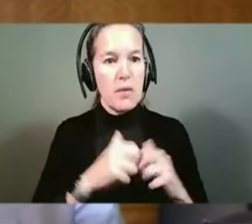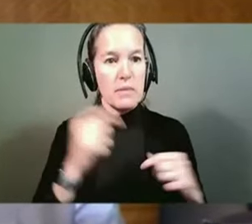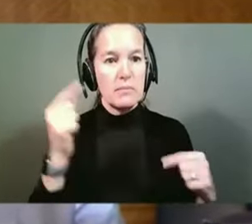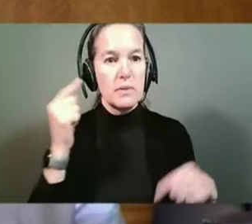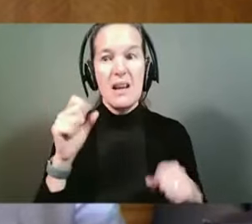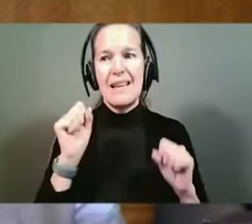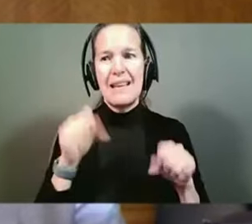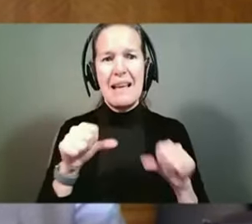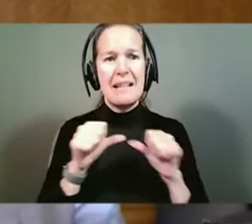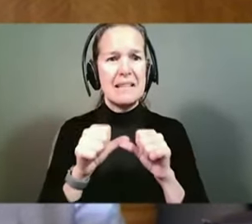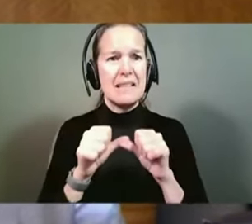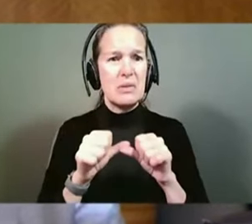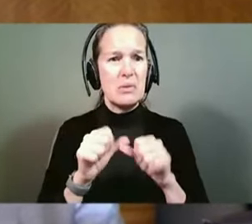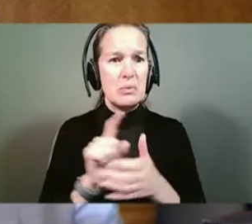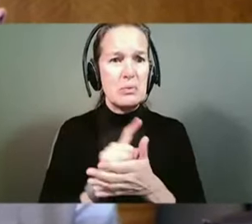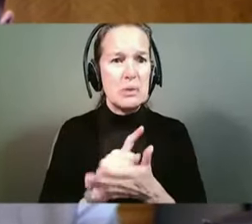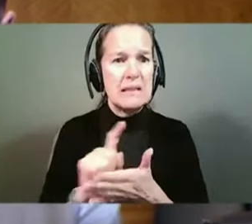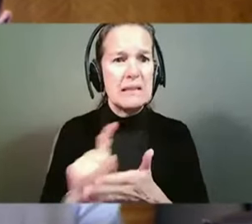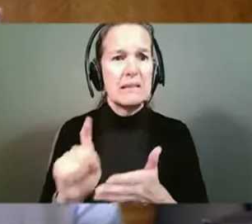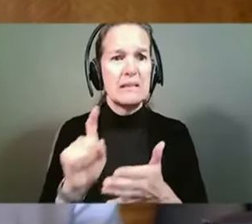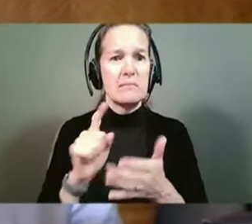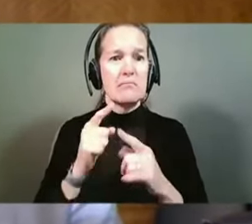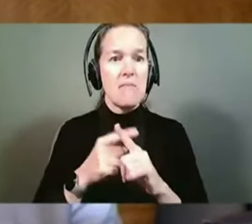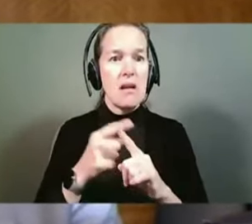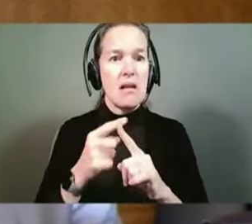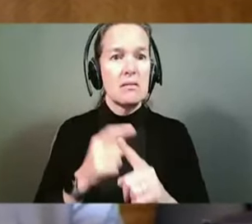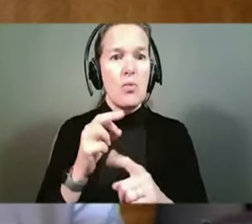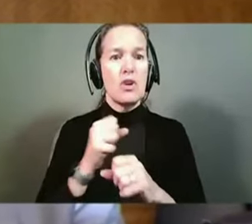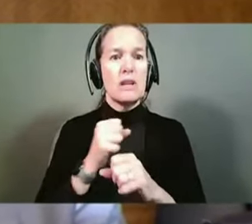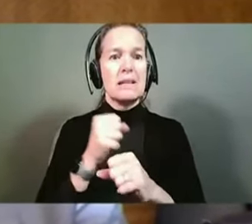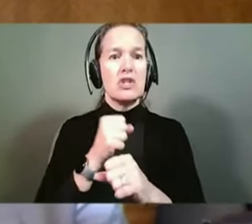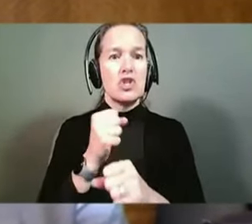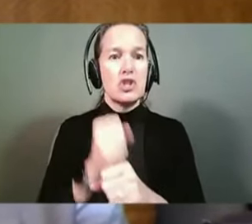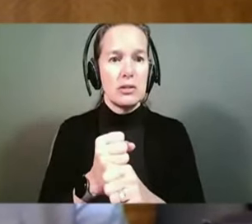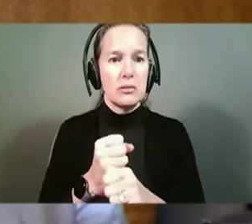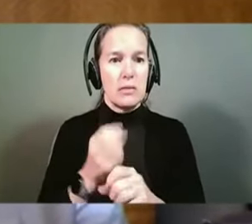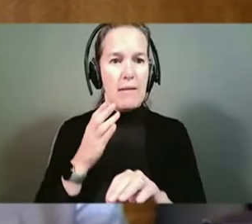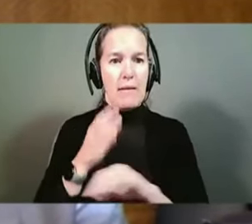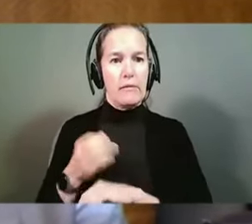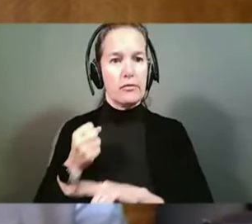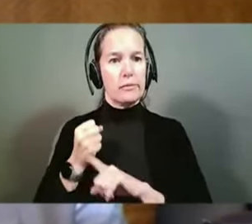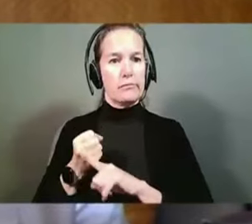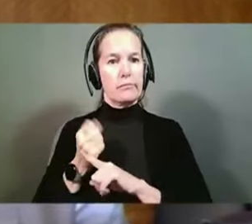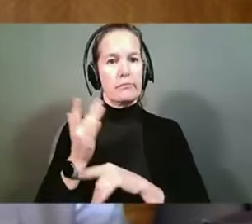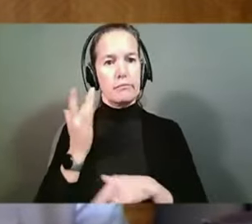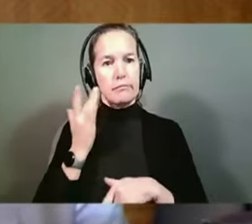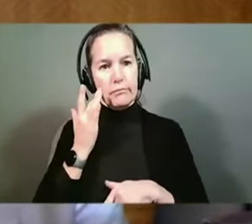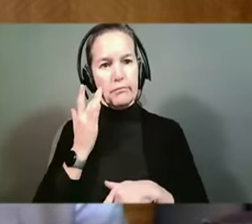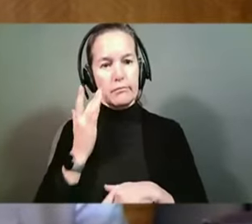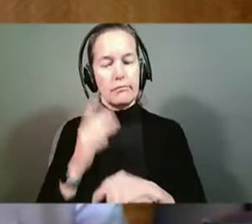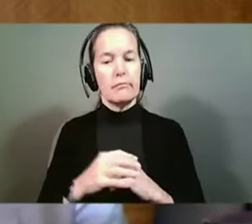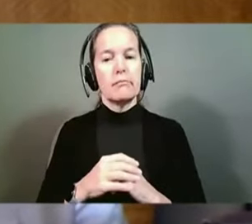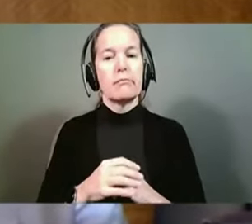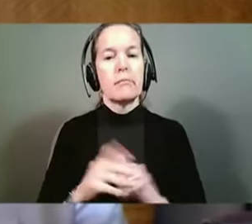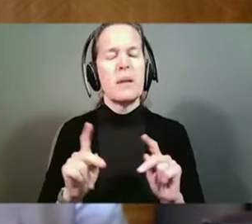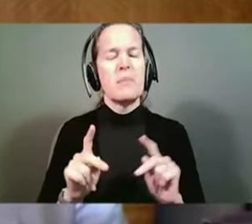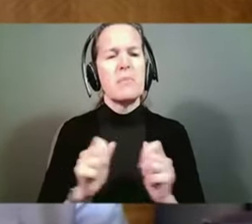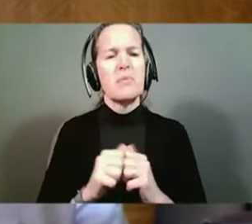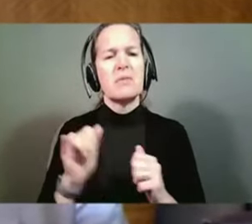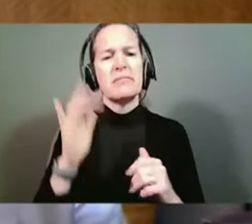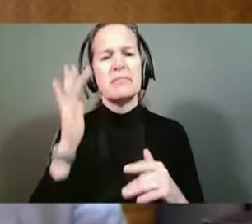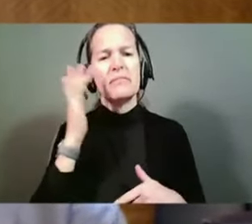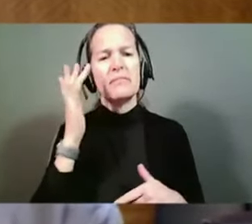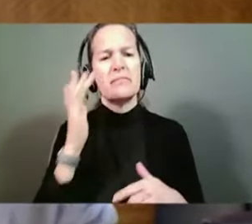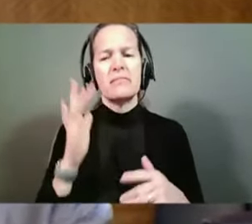months, or even years after initial infection. We know that people with long COVID have experienced a wide variety